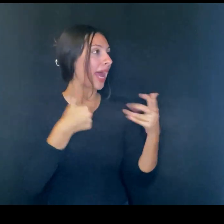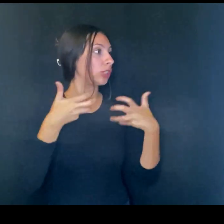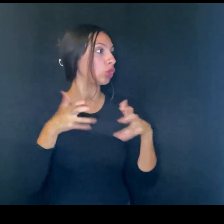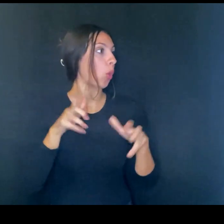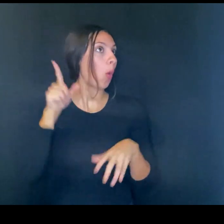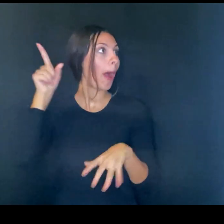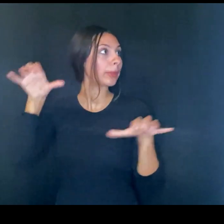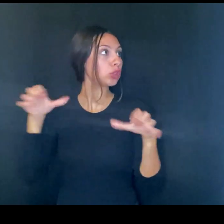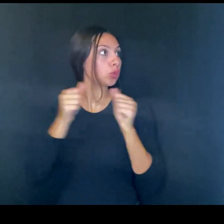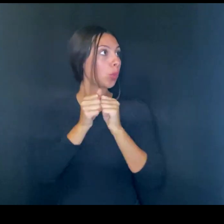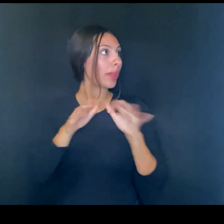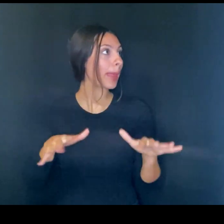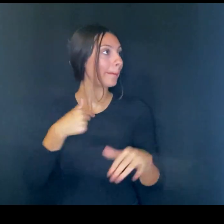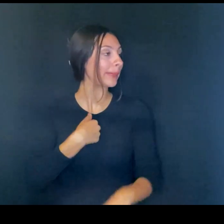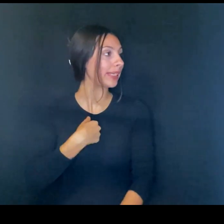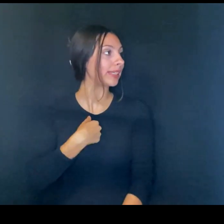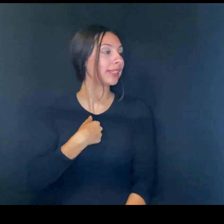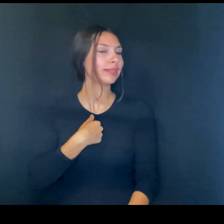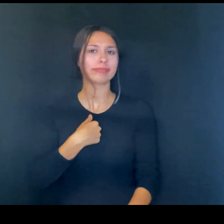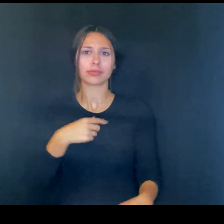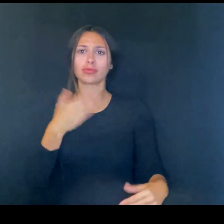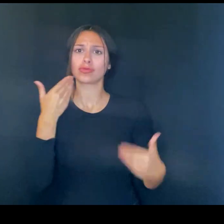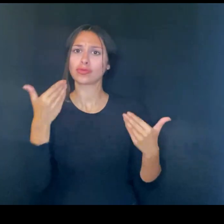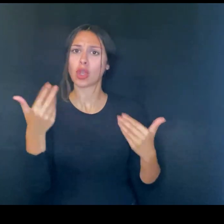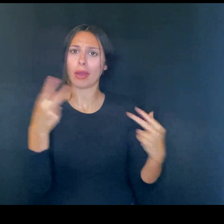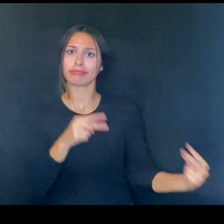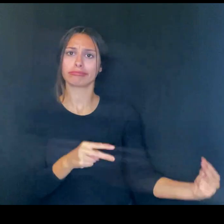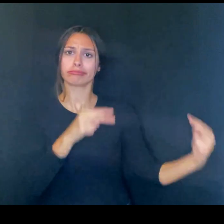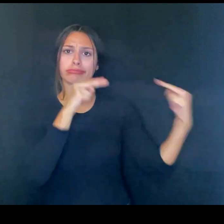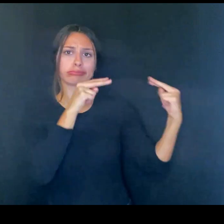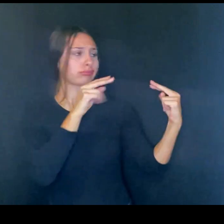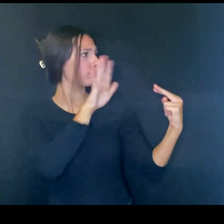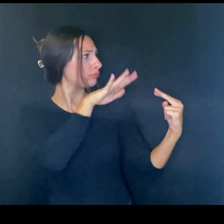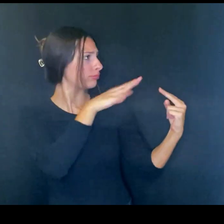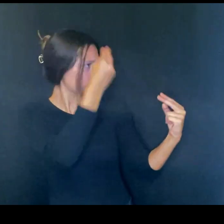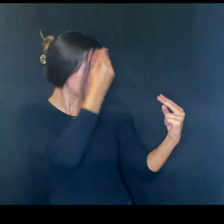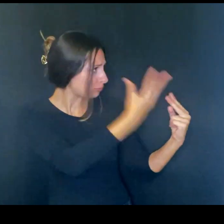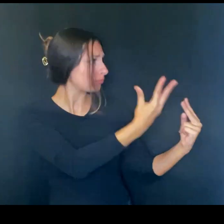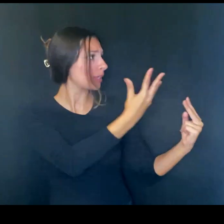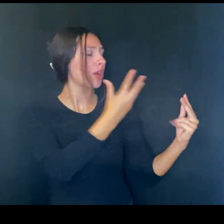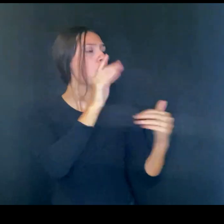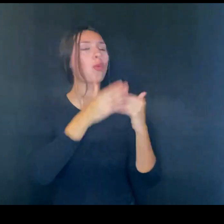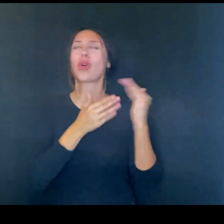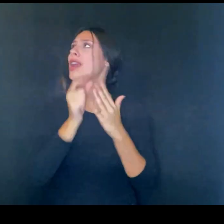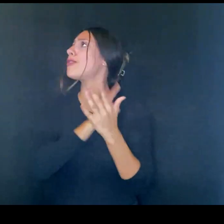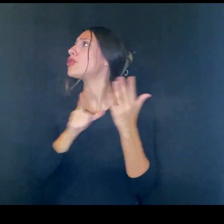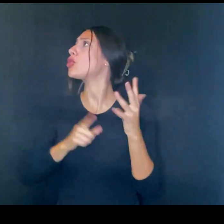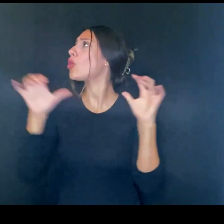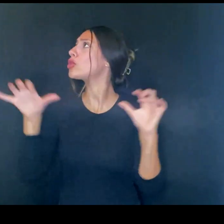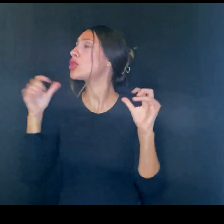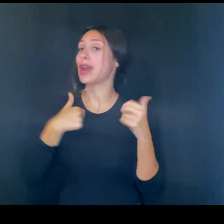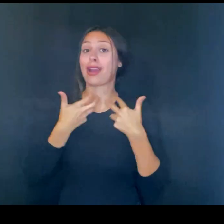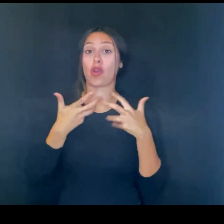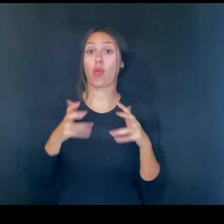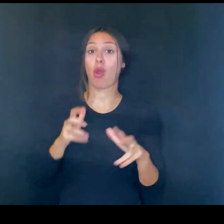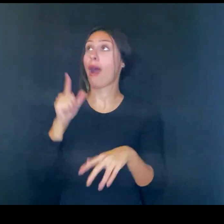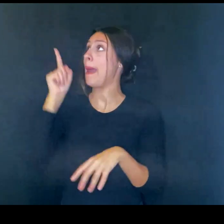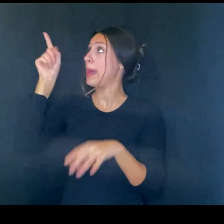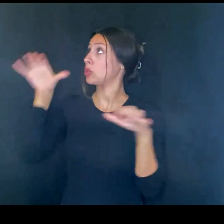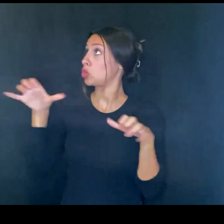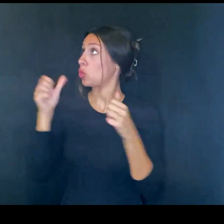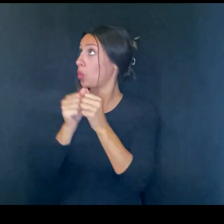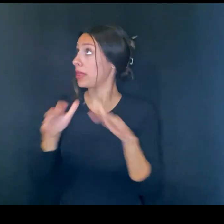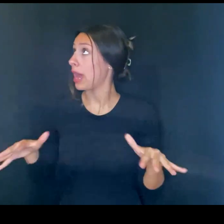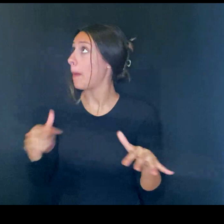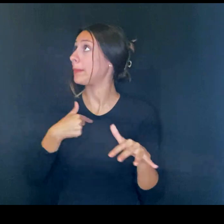do it without me. Just look at your neighbor and tell him that. Whatever the Lord's doing, I don't want him to do it without me. I don't want to get left behind.